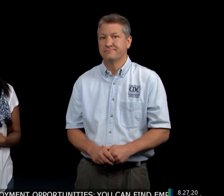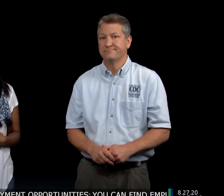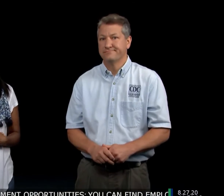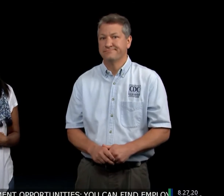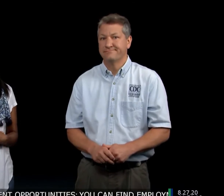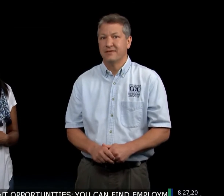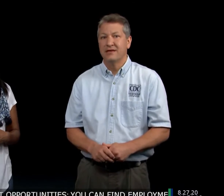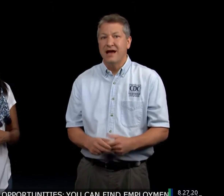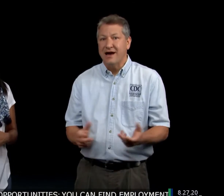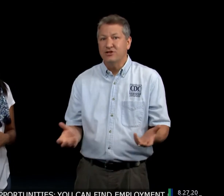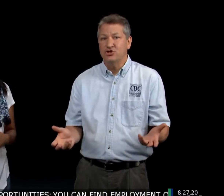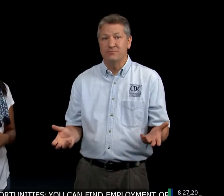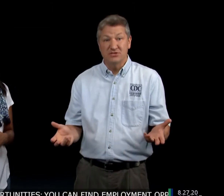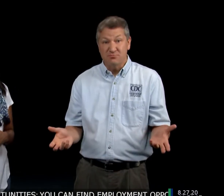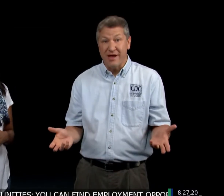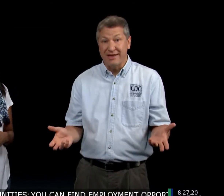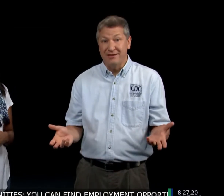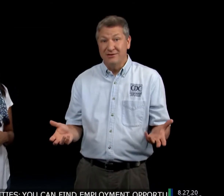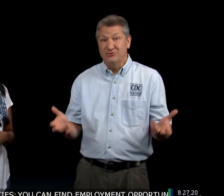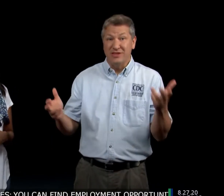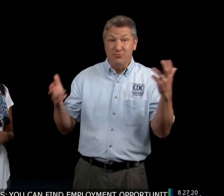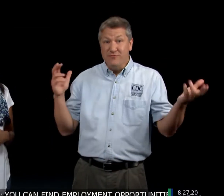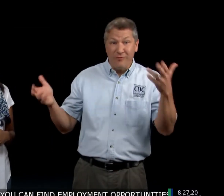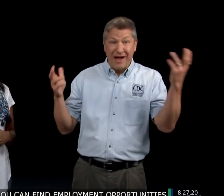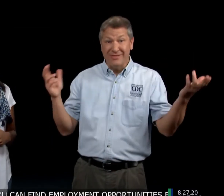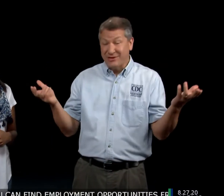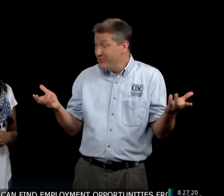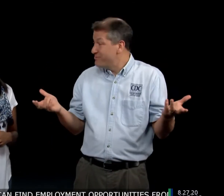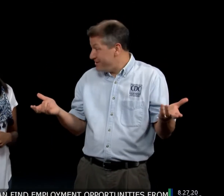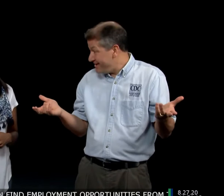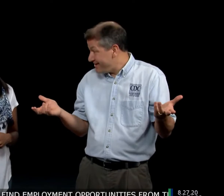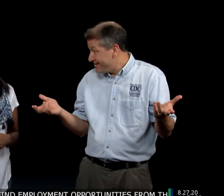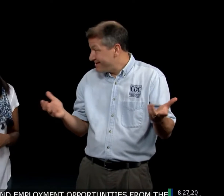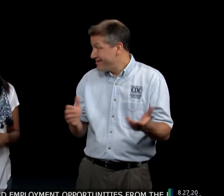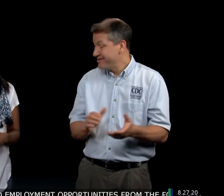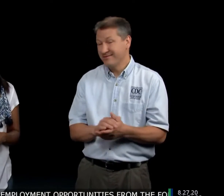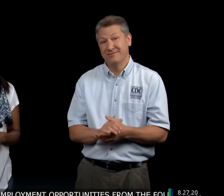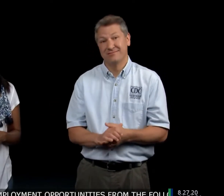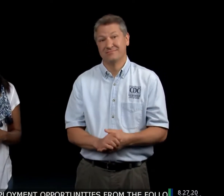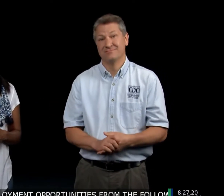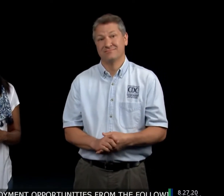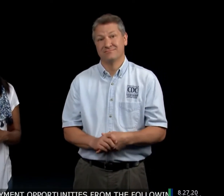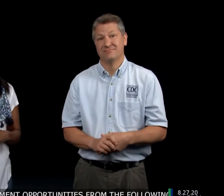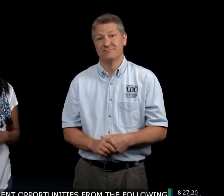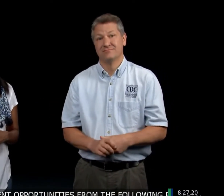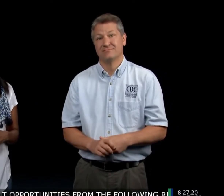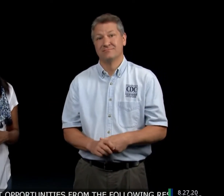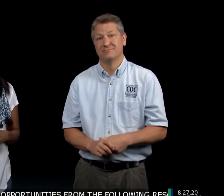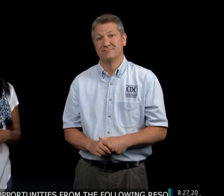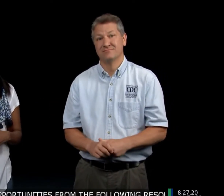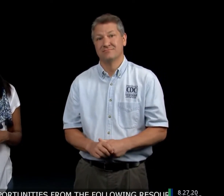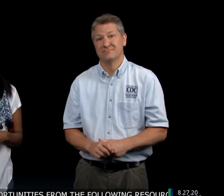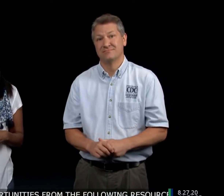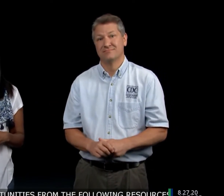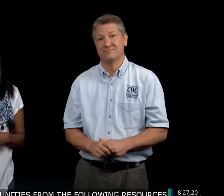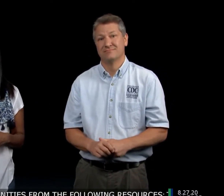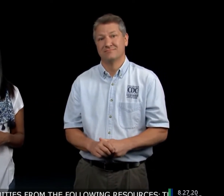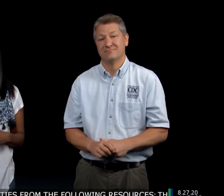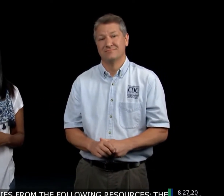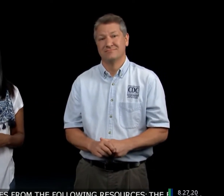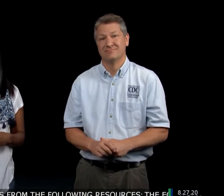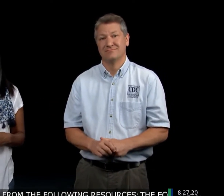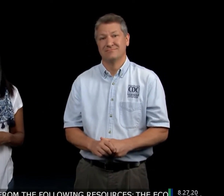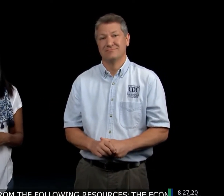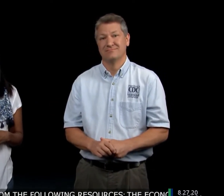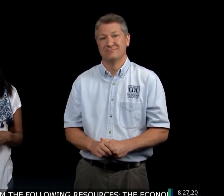a stomach ache. How do germs spread? Do they move around like you and me? Good question, Vince. People can have germs